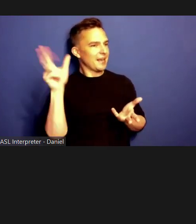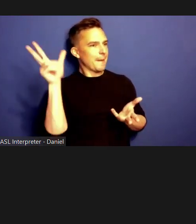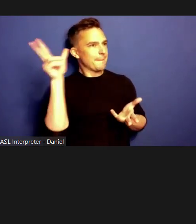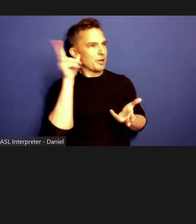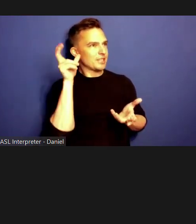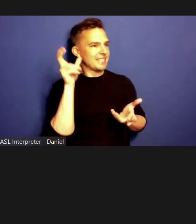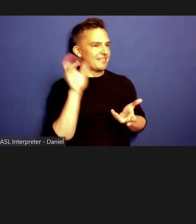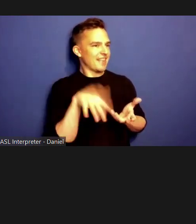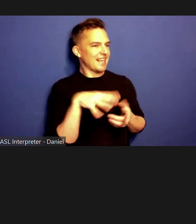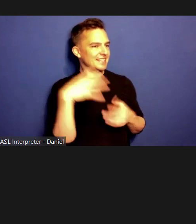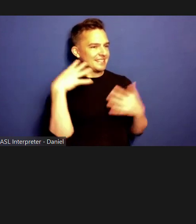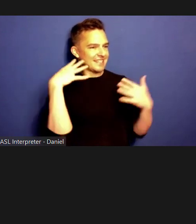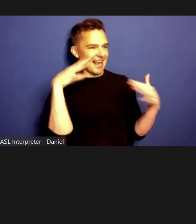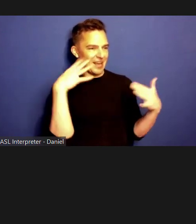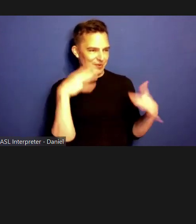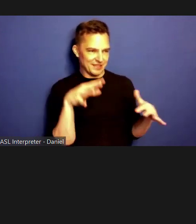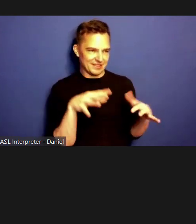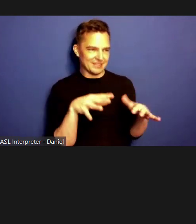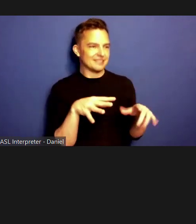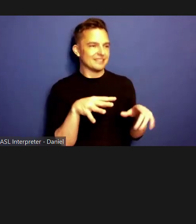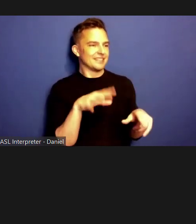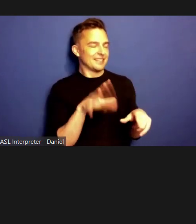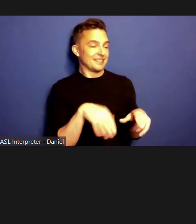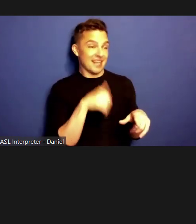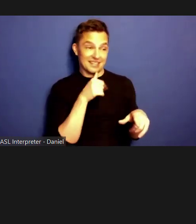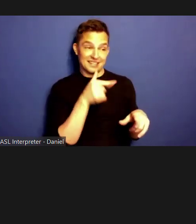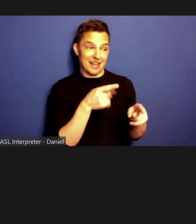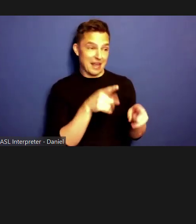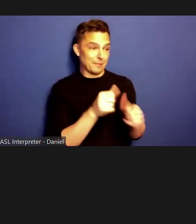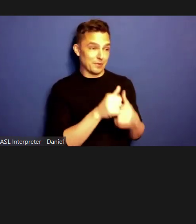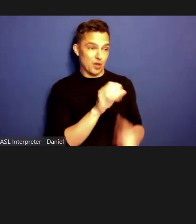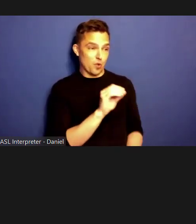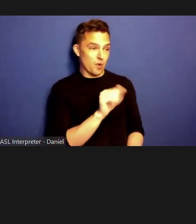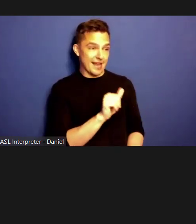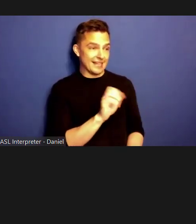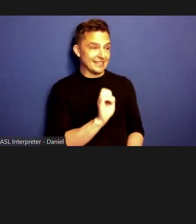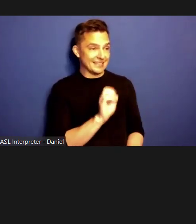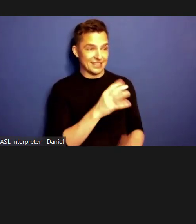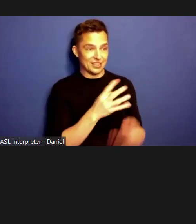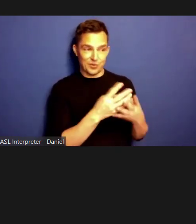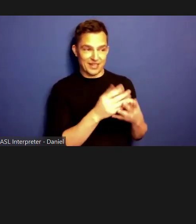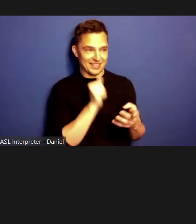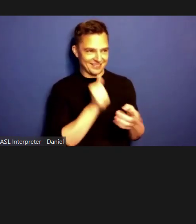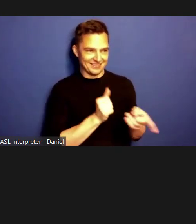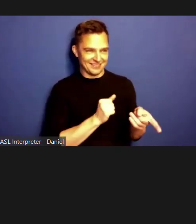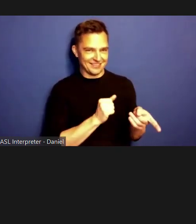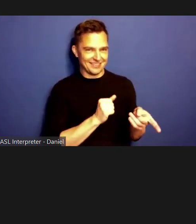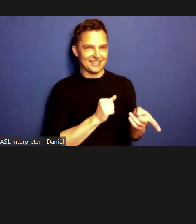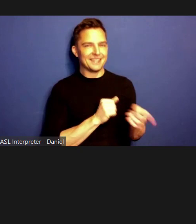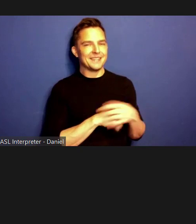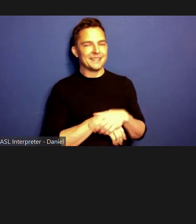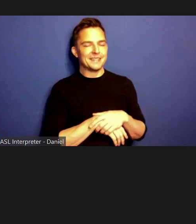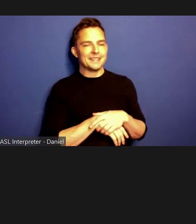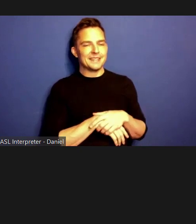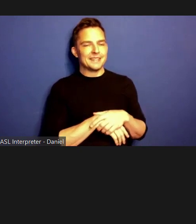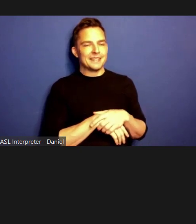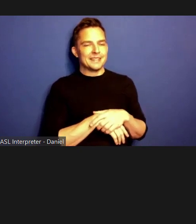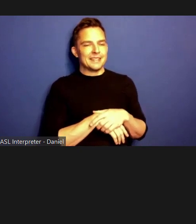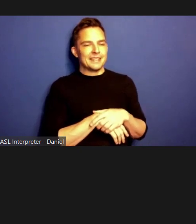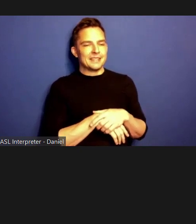sound. And, you know, that it is not happening with OAE screening. So there, you